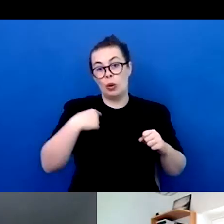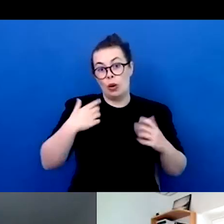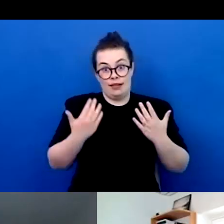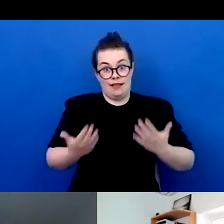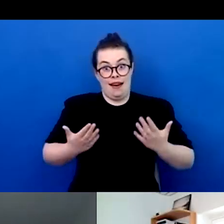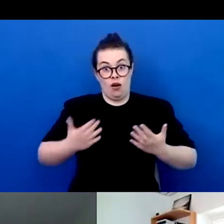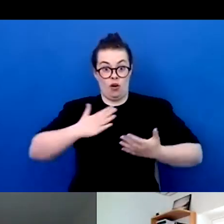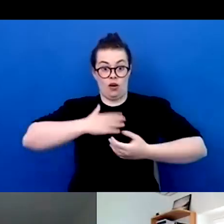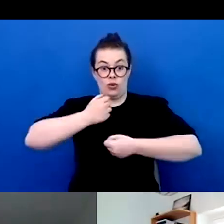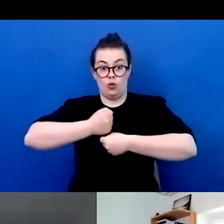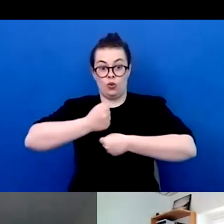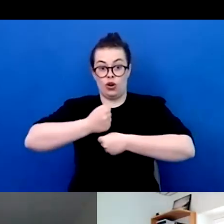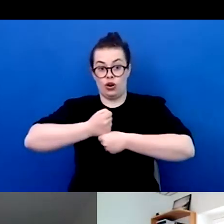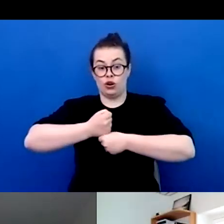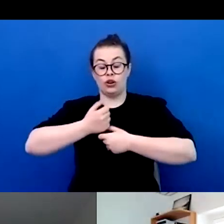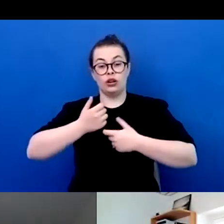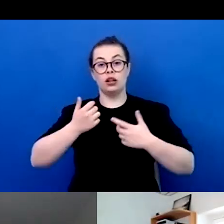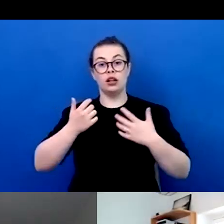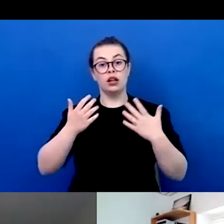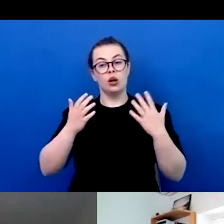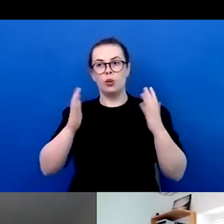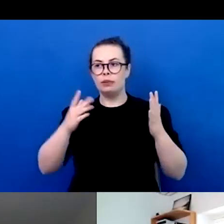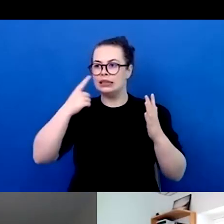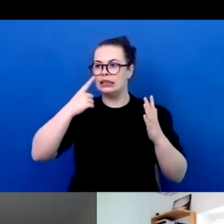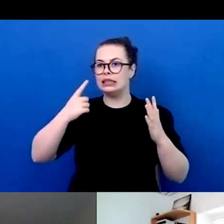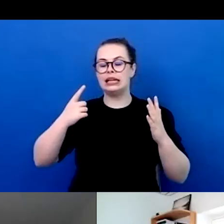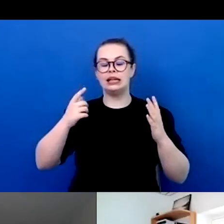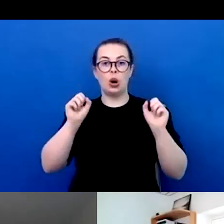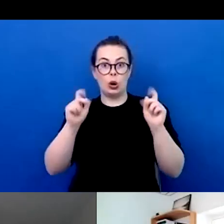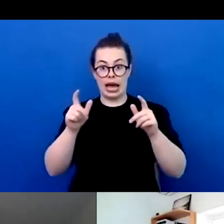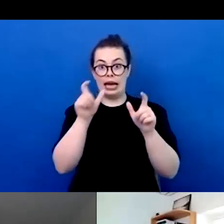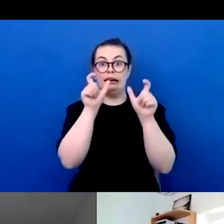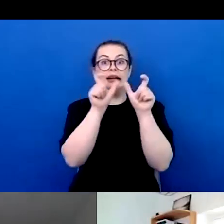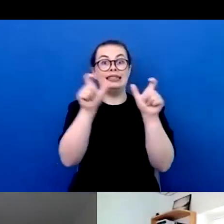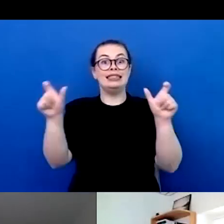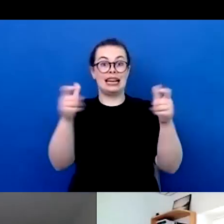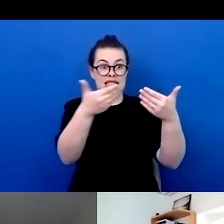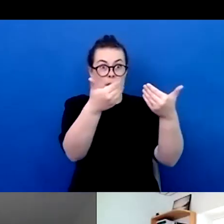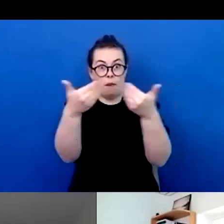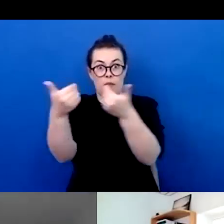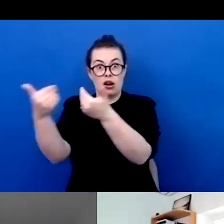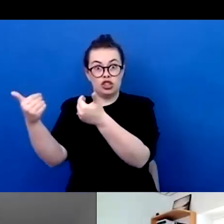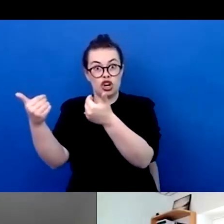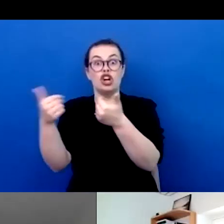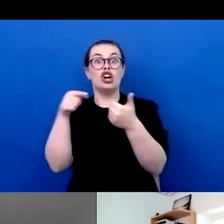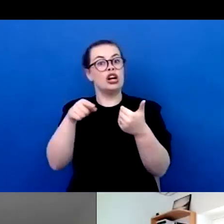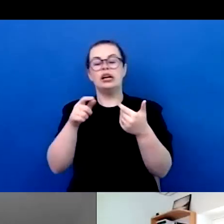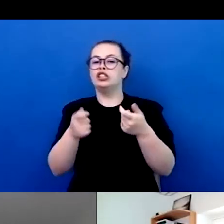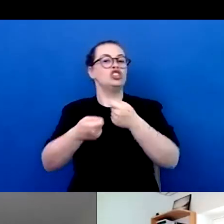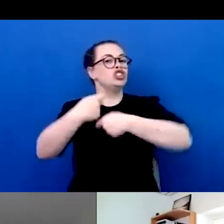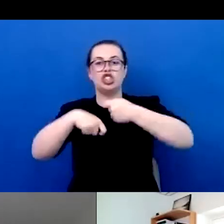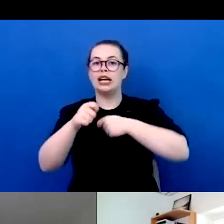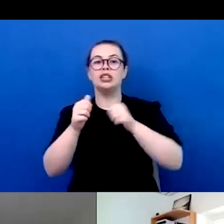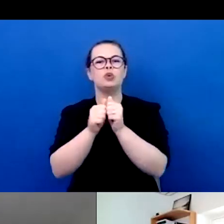is to replace the syntactic parser and the neural network with two transformers. So we're going to have